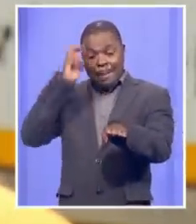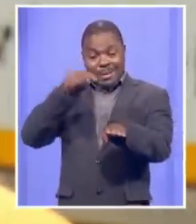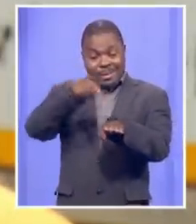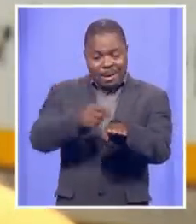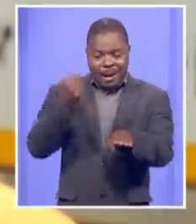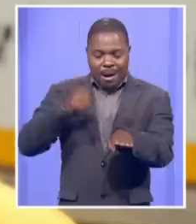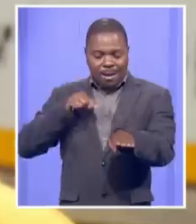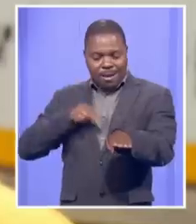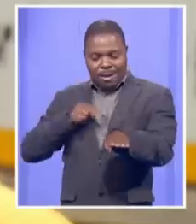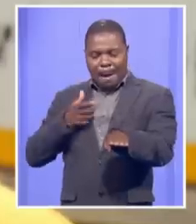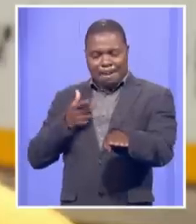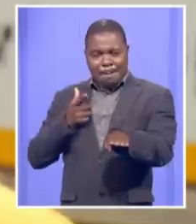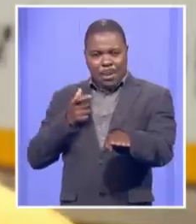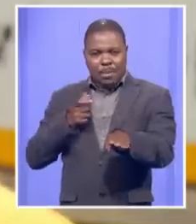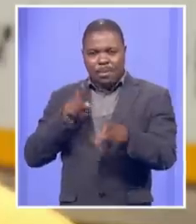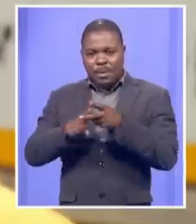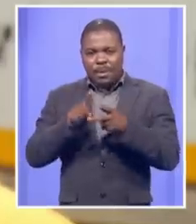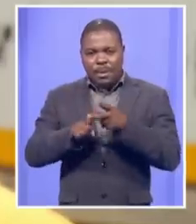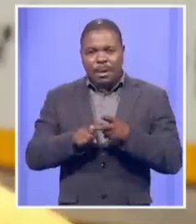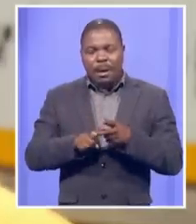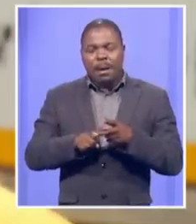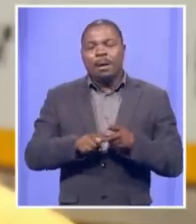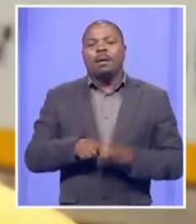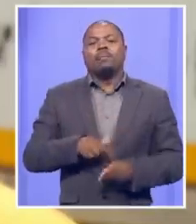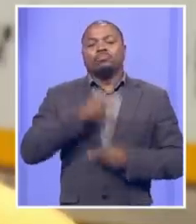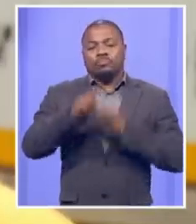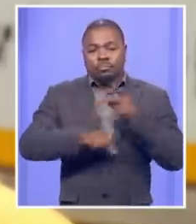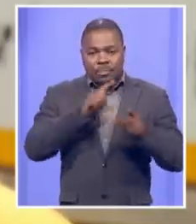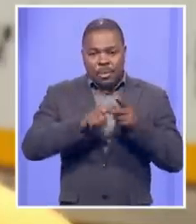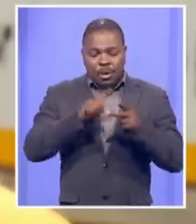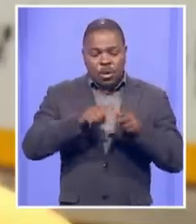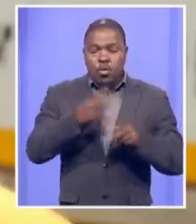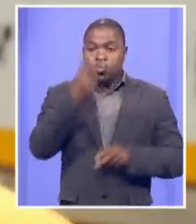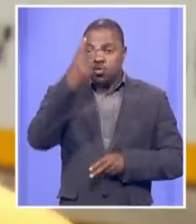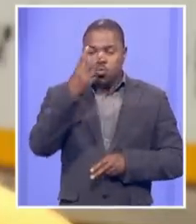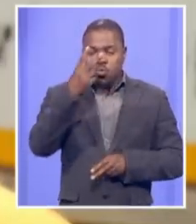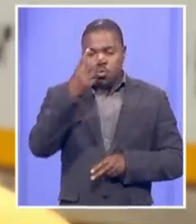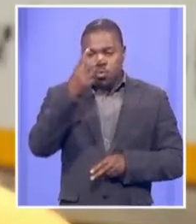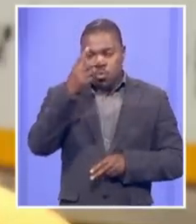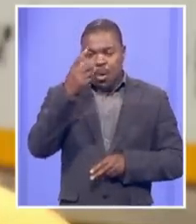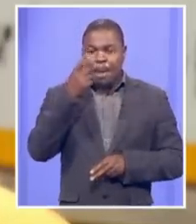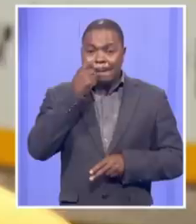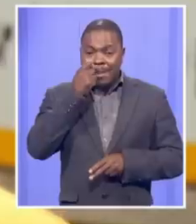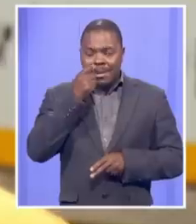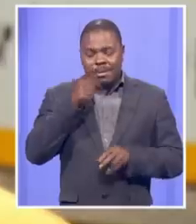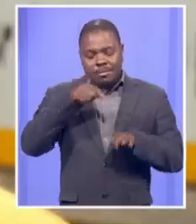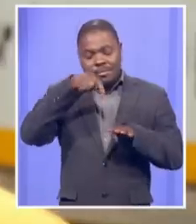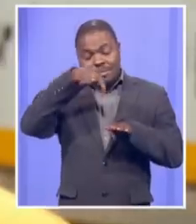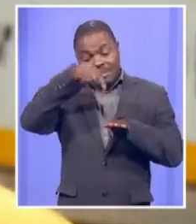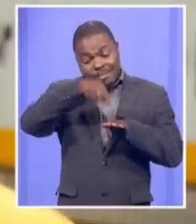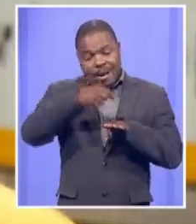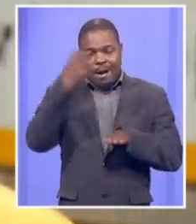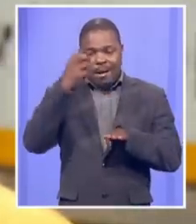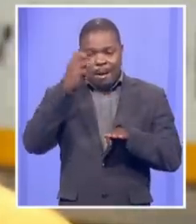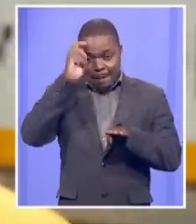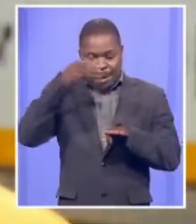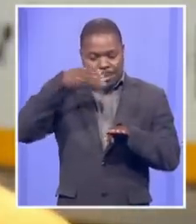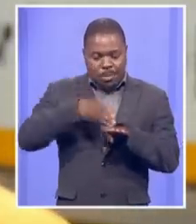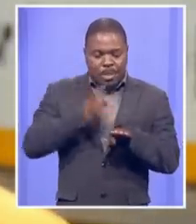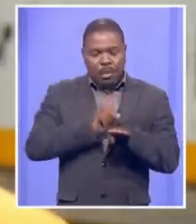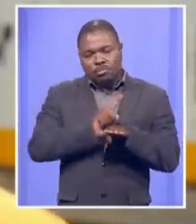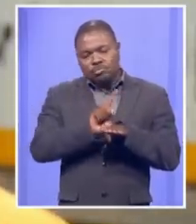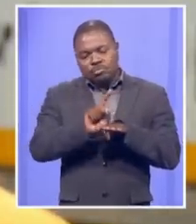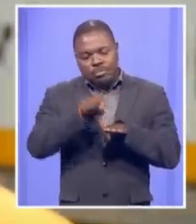that, there were two guys inside the bus. Those two guys, they go right to the driver and